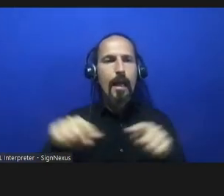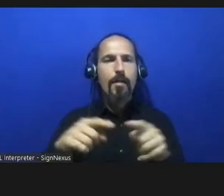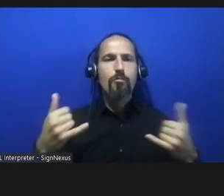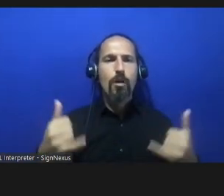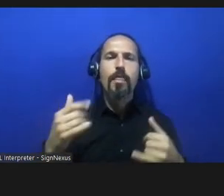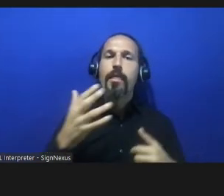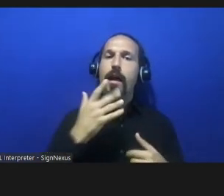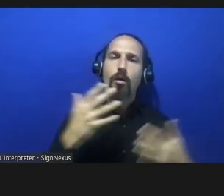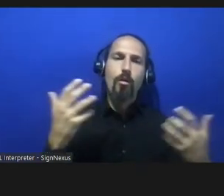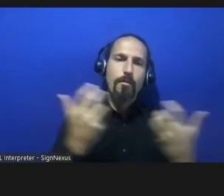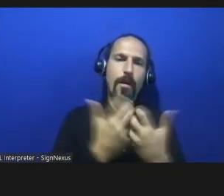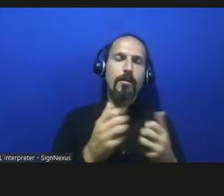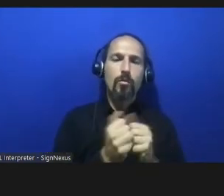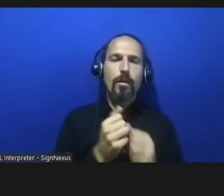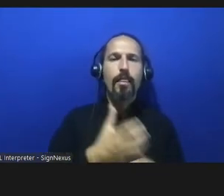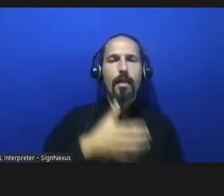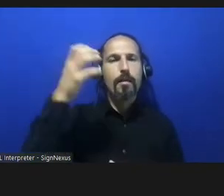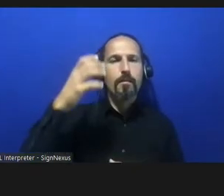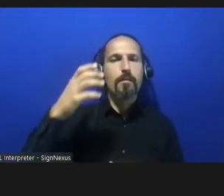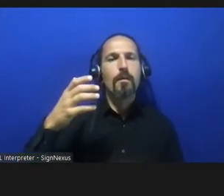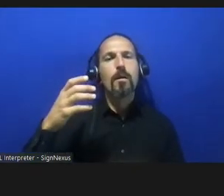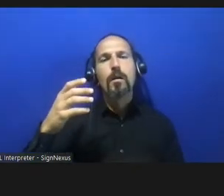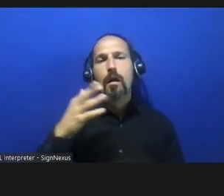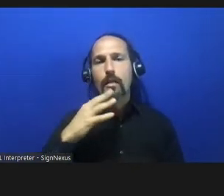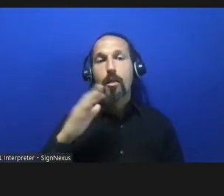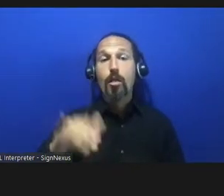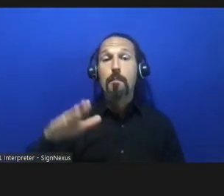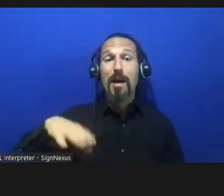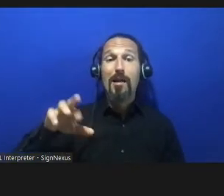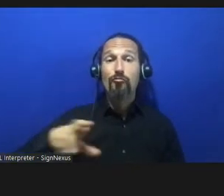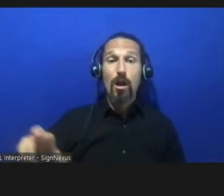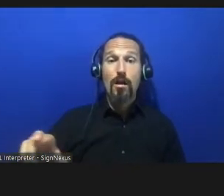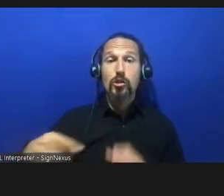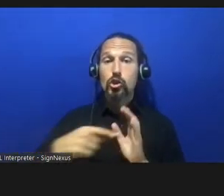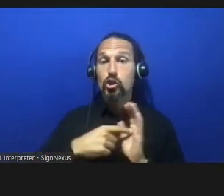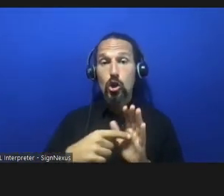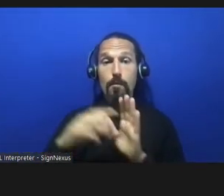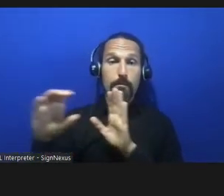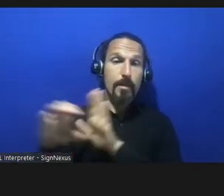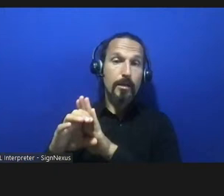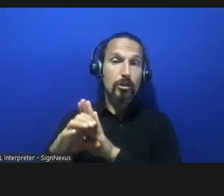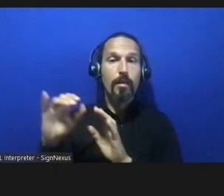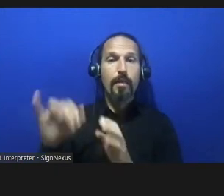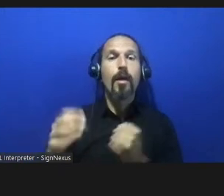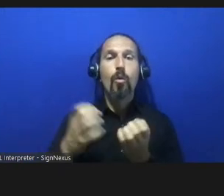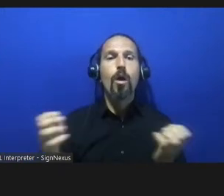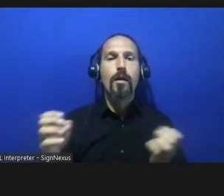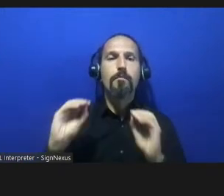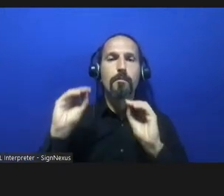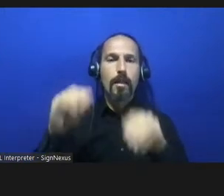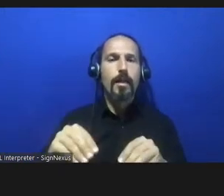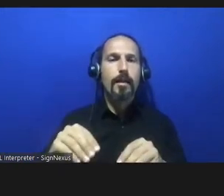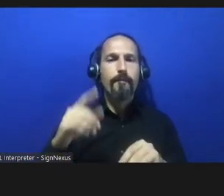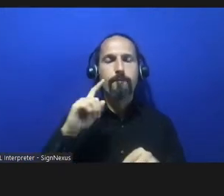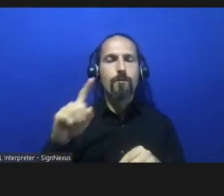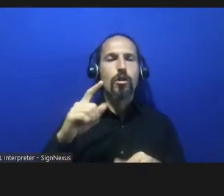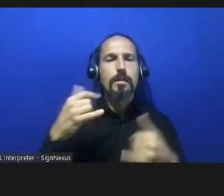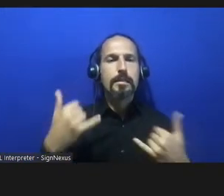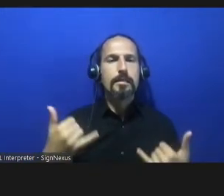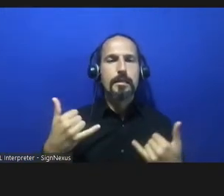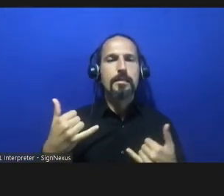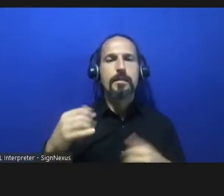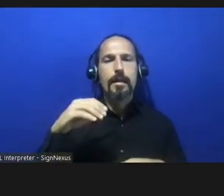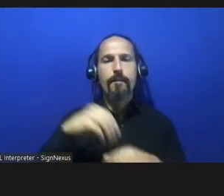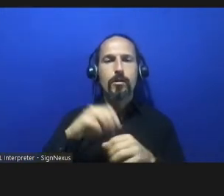existing light pole colors on the bottom right there's a rendering of tolling system equipment that would be placed on existing infrastructure